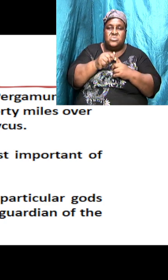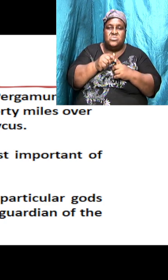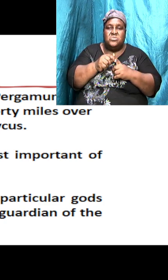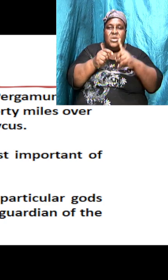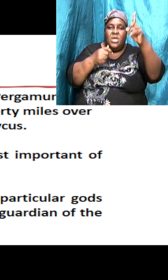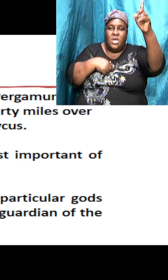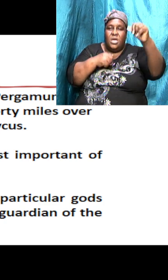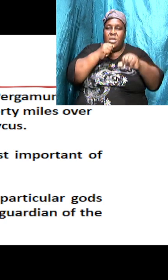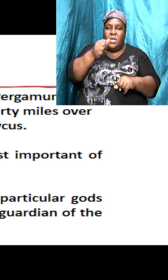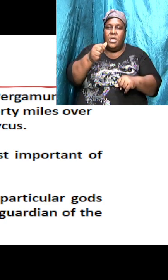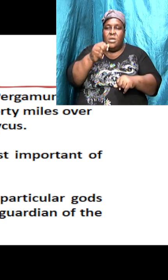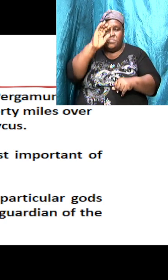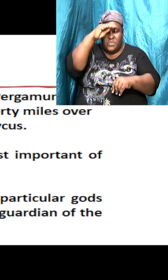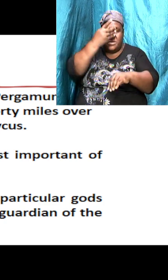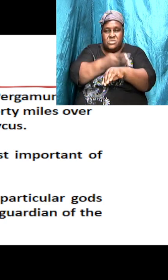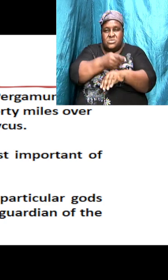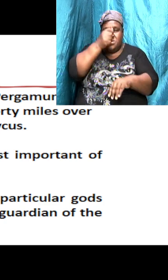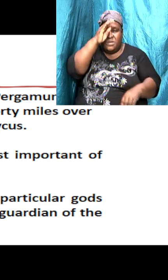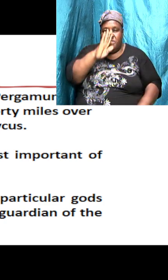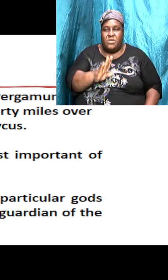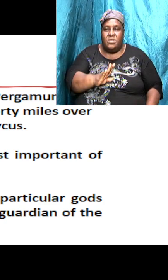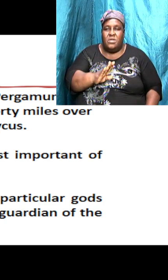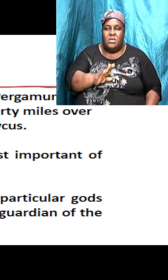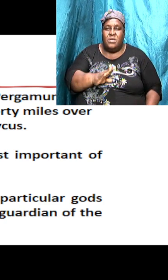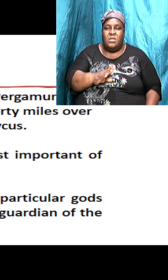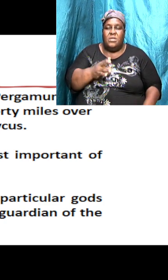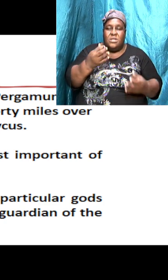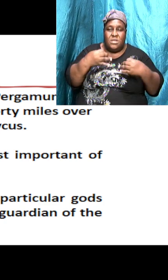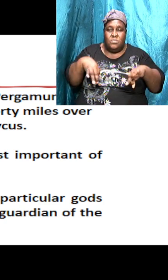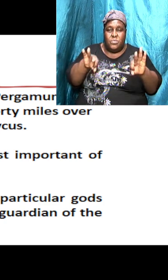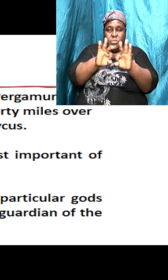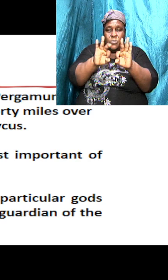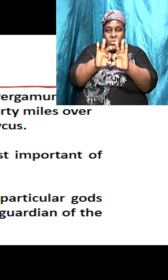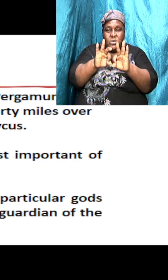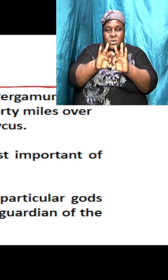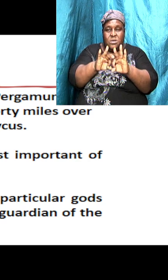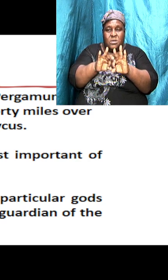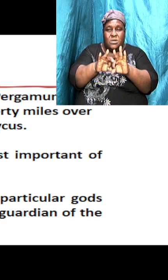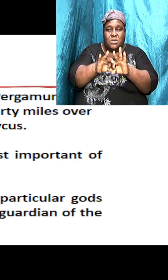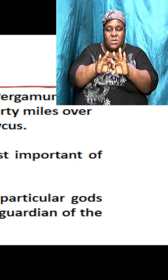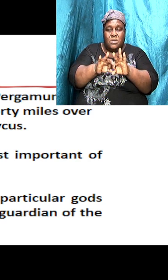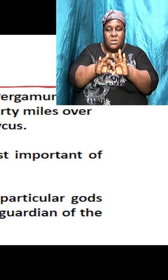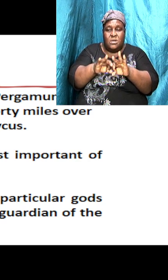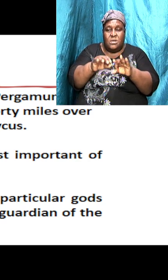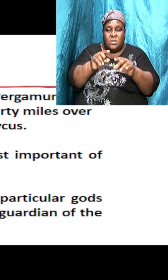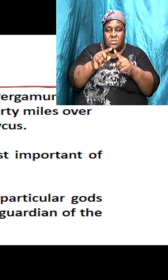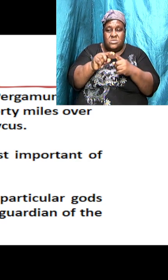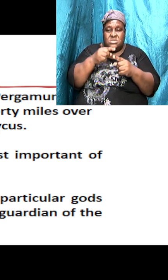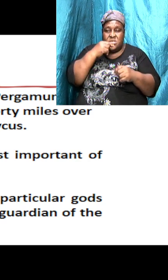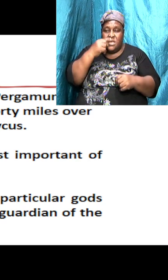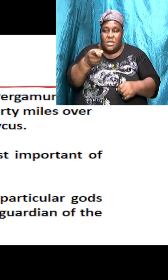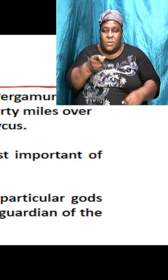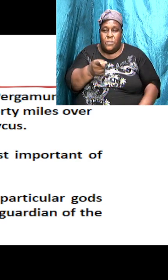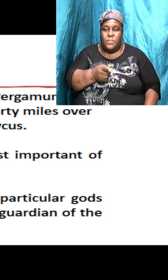And that was an extremely important point to make.